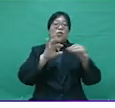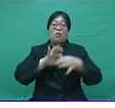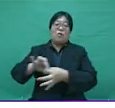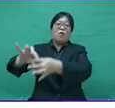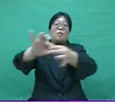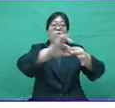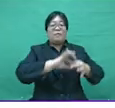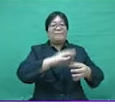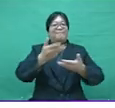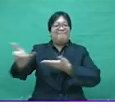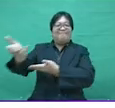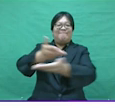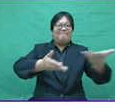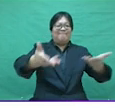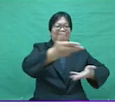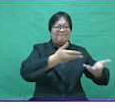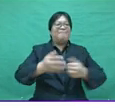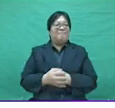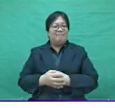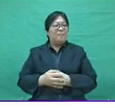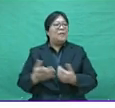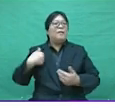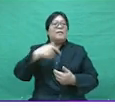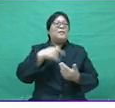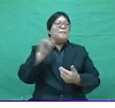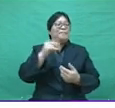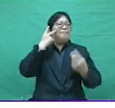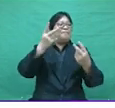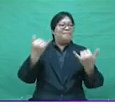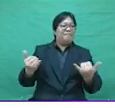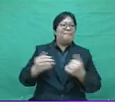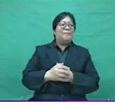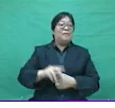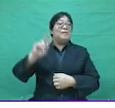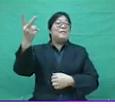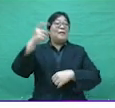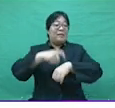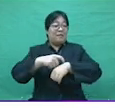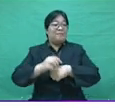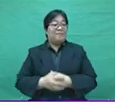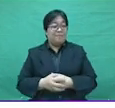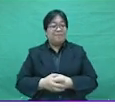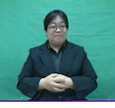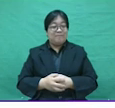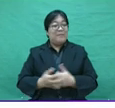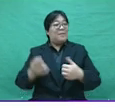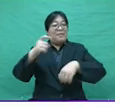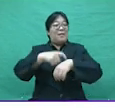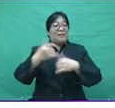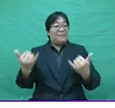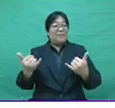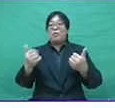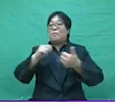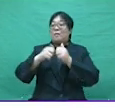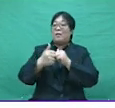international cooperation and exchange. And what we have also seen on a second time, times